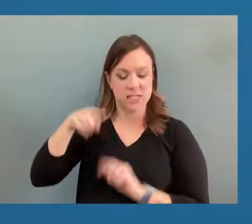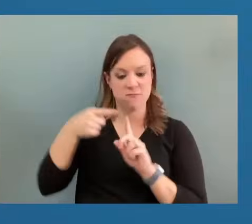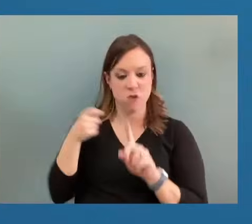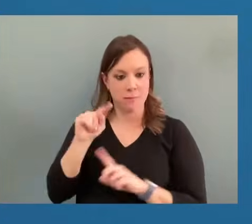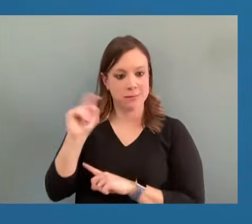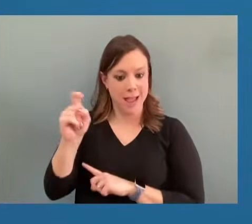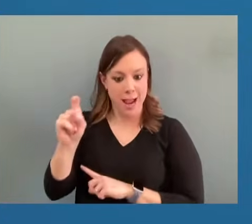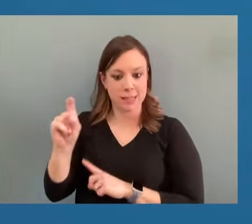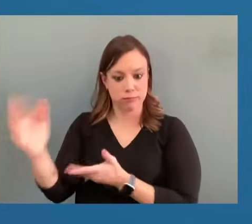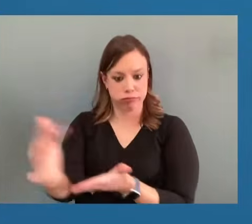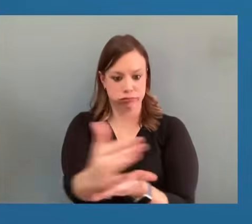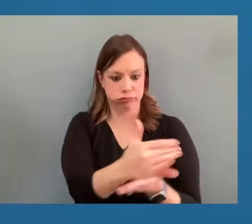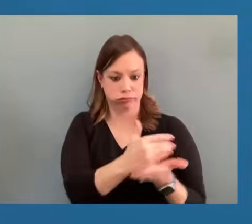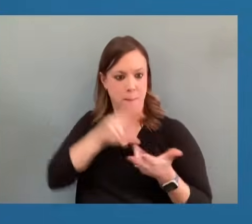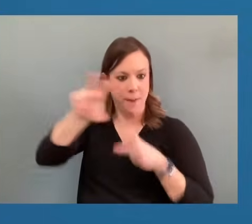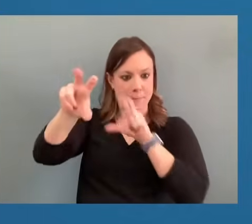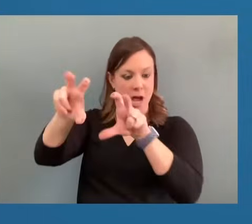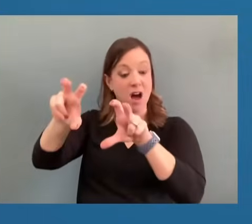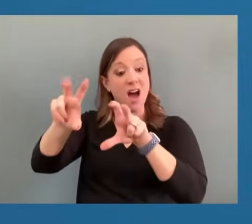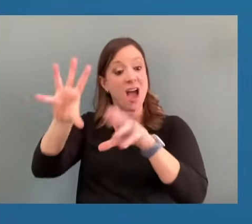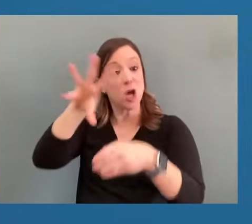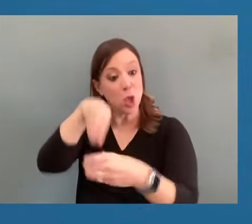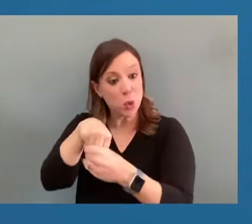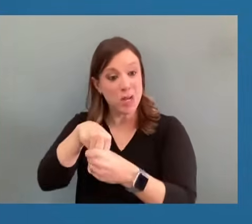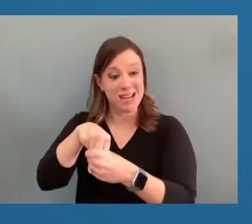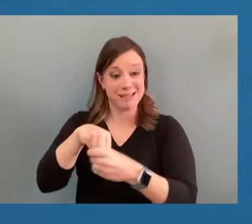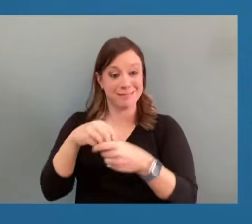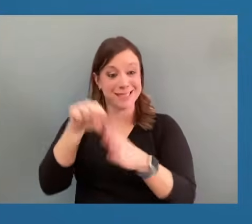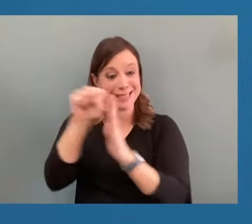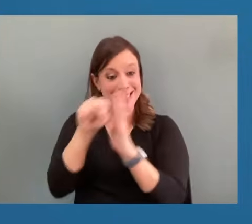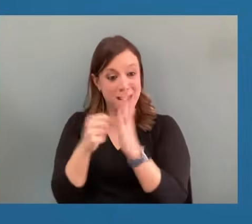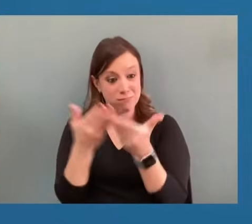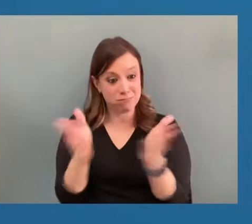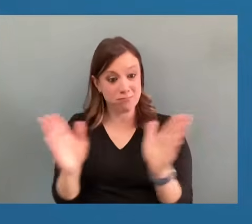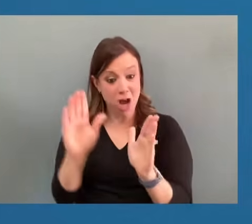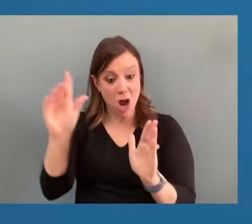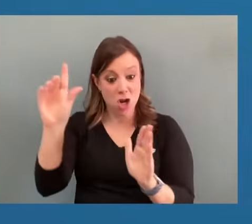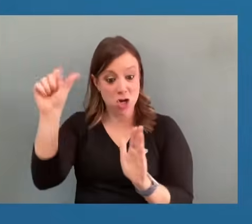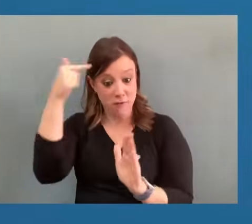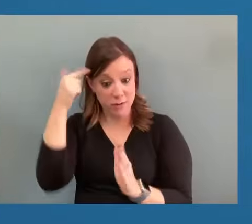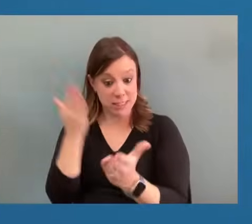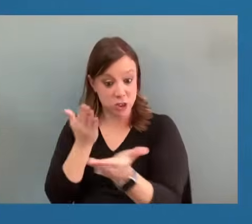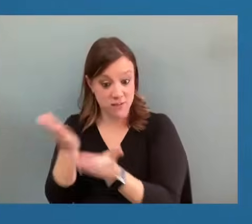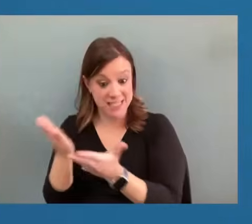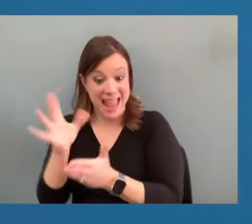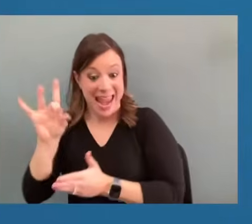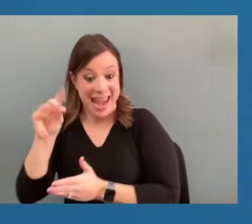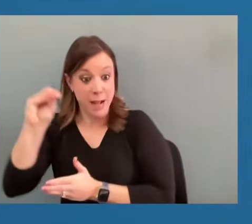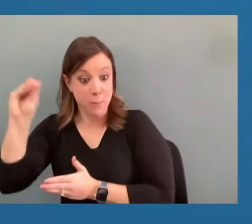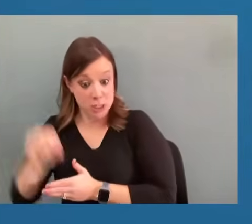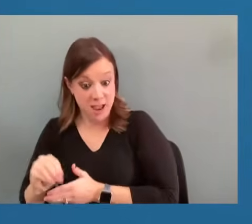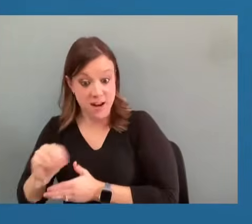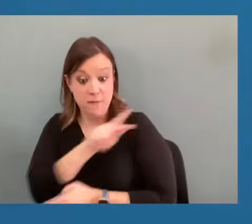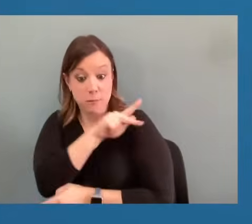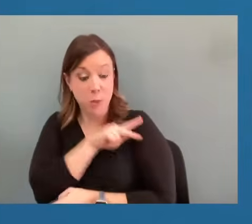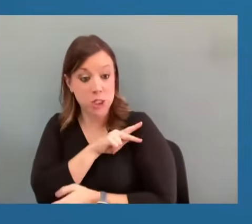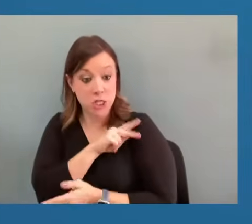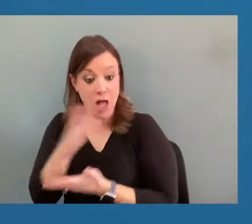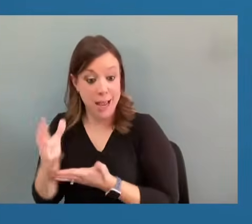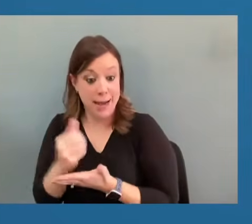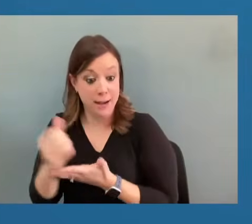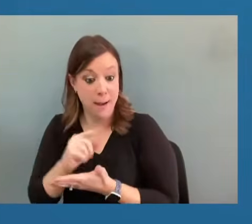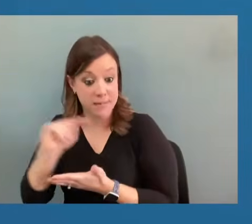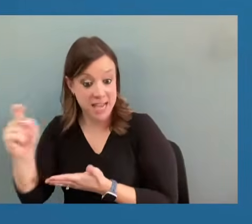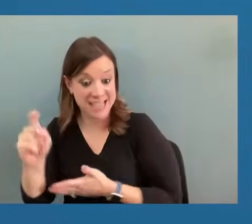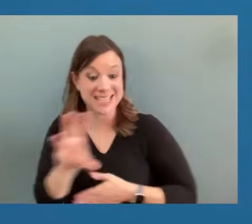services. More than 80% of the personal income tax and 65% of sales tax in New York State are generated